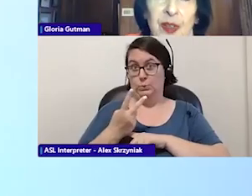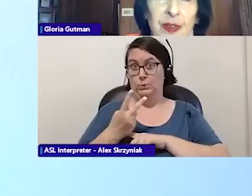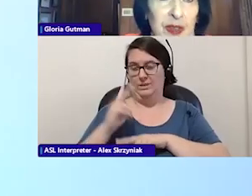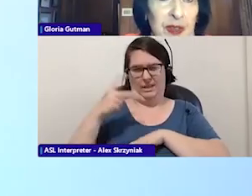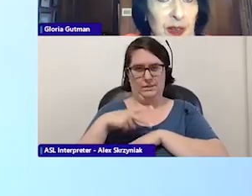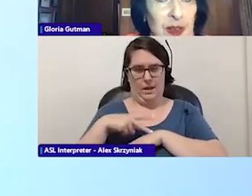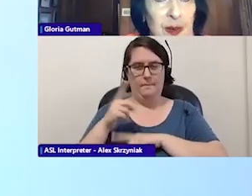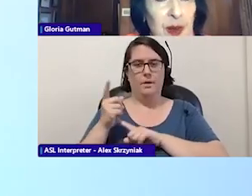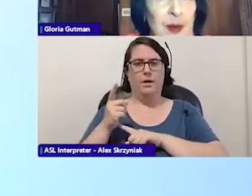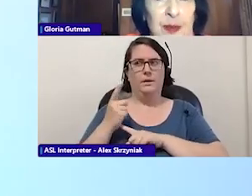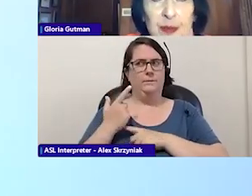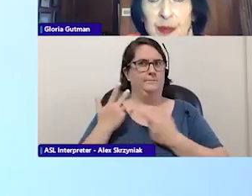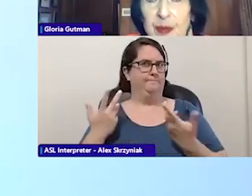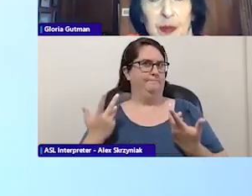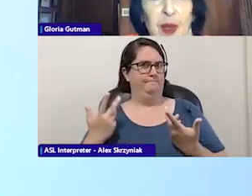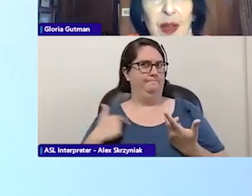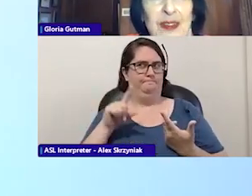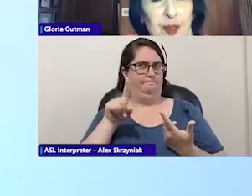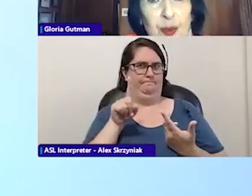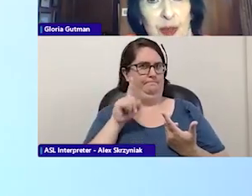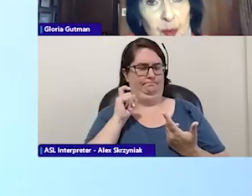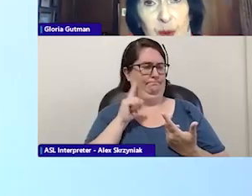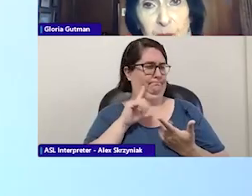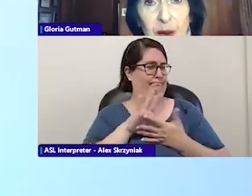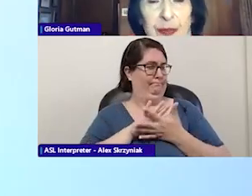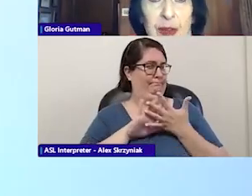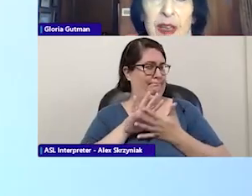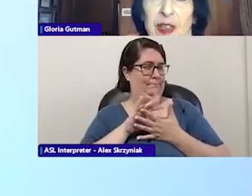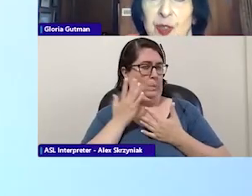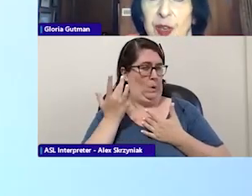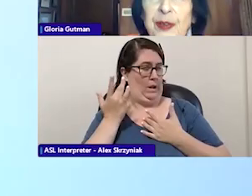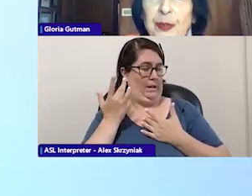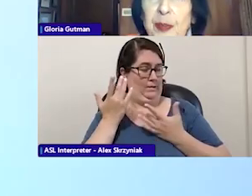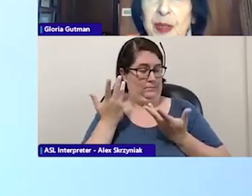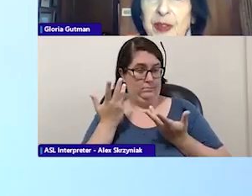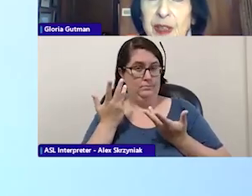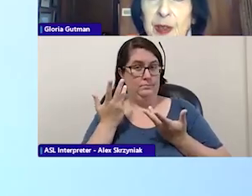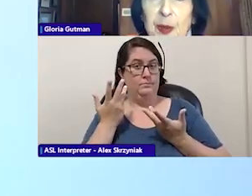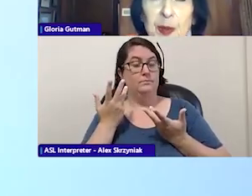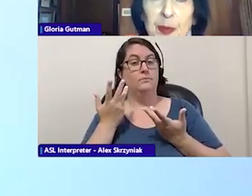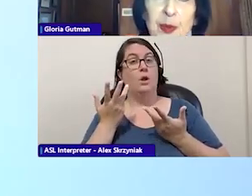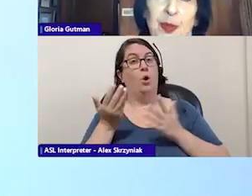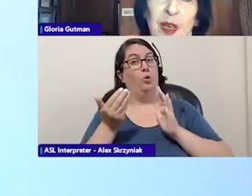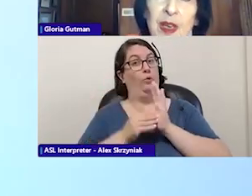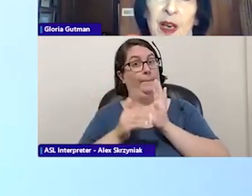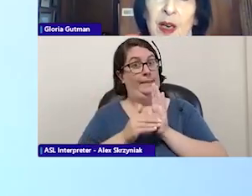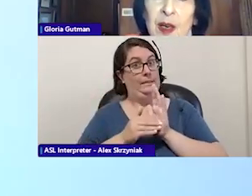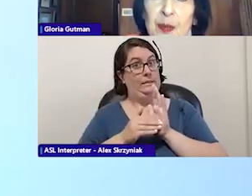that I'm not totally aware of, instead of repeating the elder